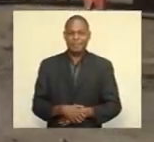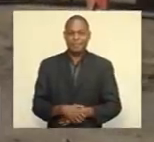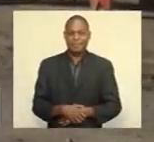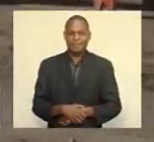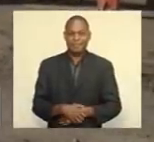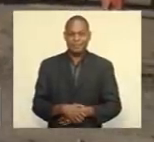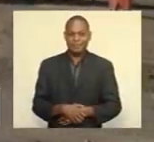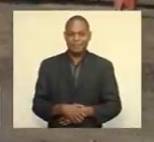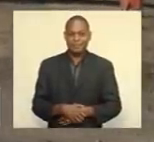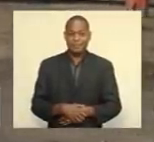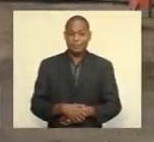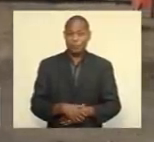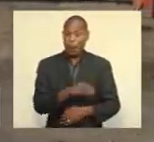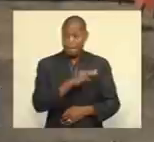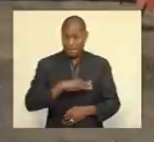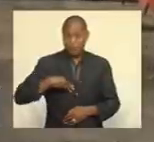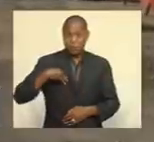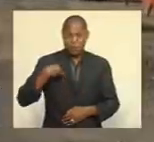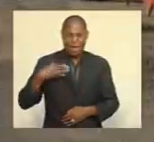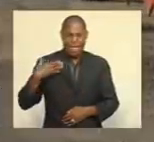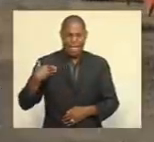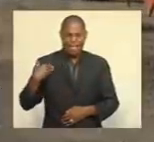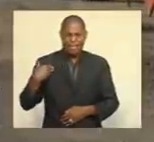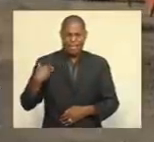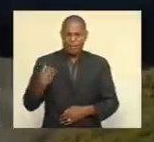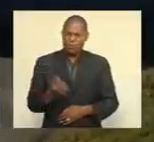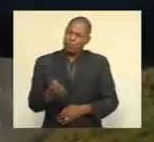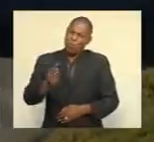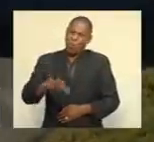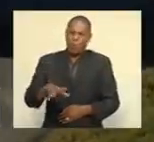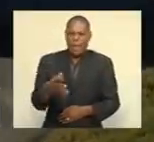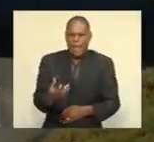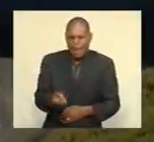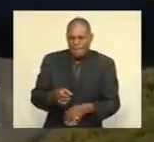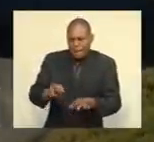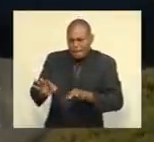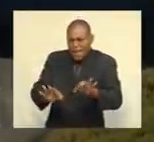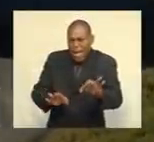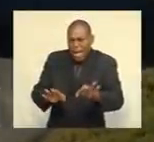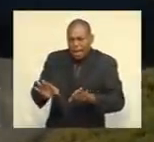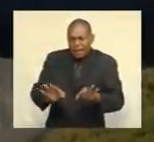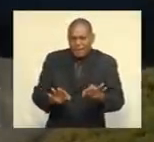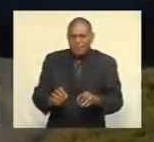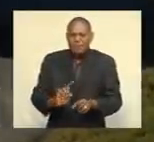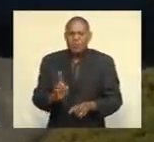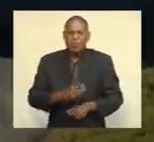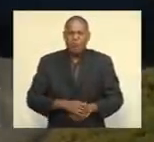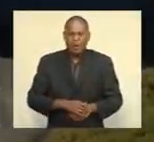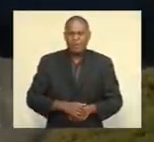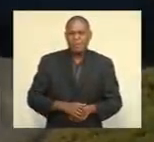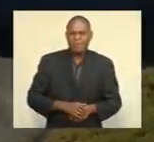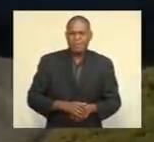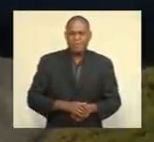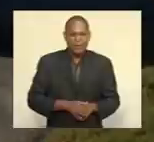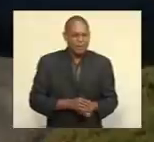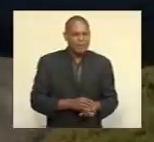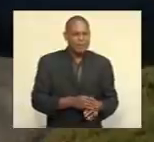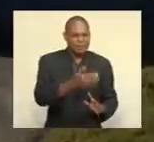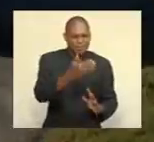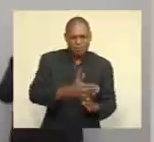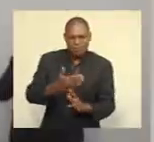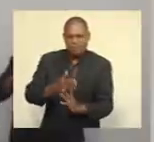The Ministry of Health has already put in place certain COVID measures within the lockdown area. We have set up a number